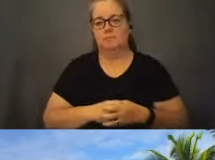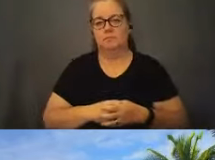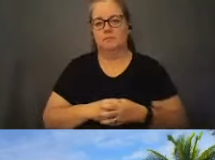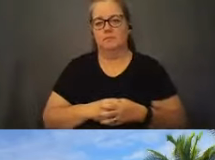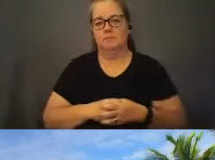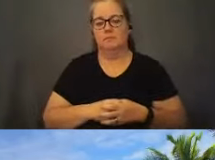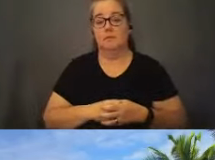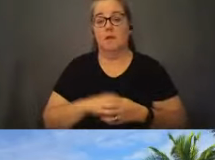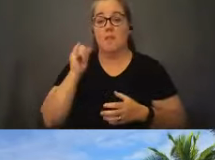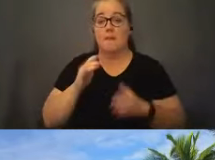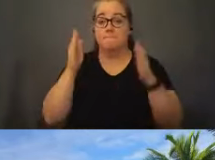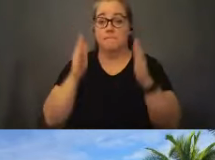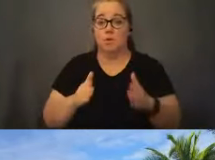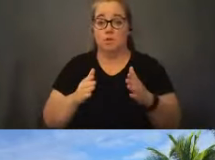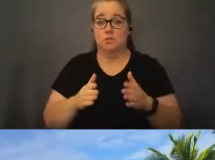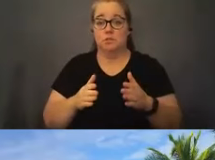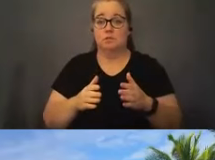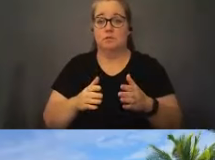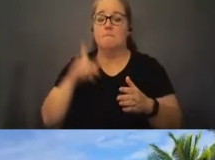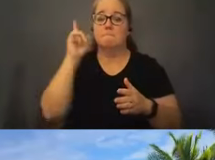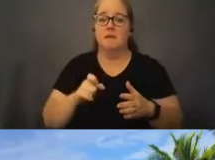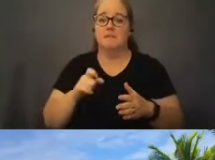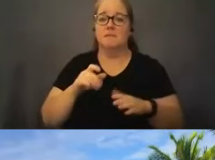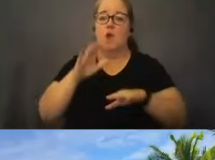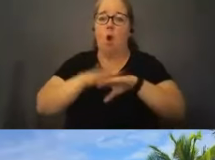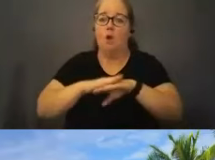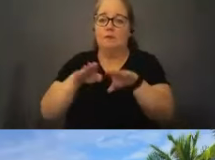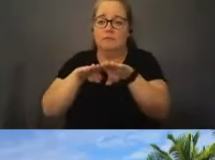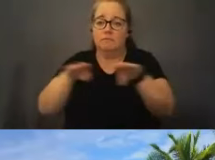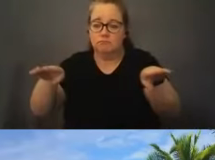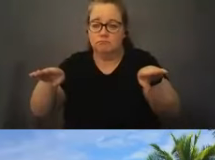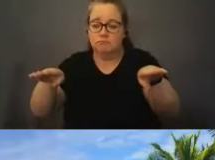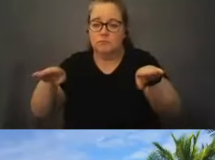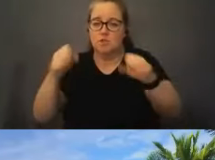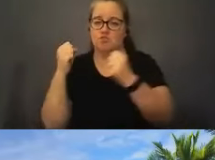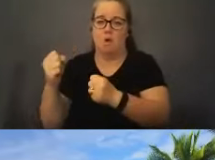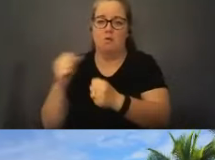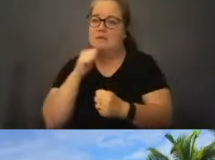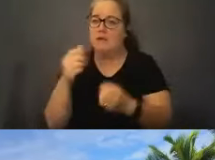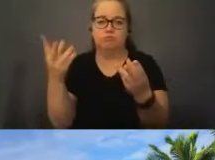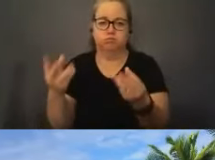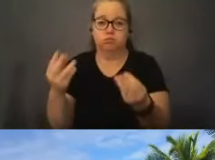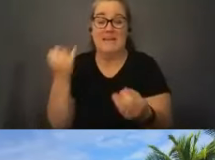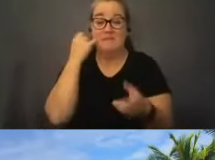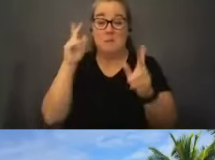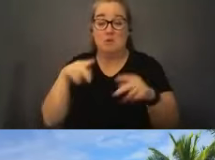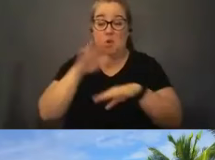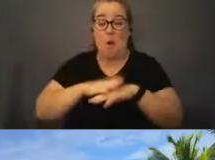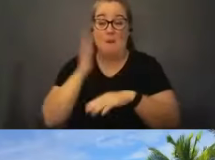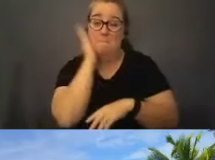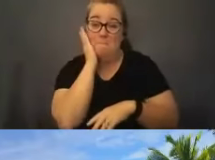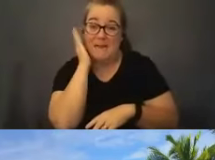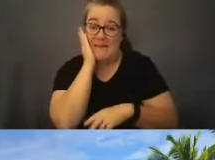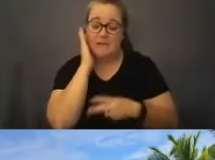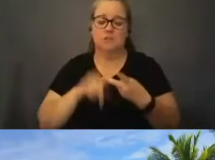The person does need to be on a firm, flat surface. So if somebody does collapse in bed, on a chair,